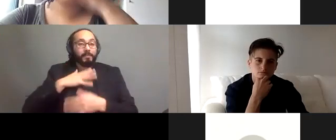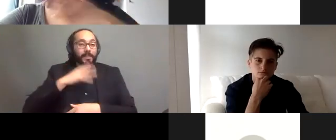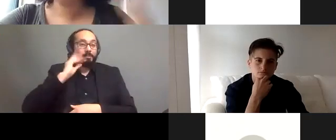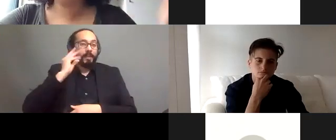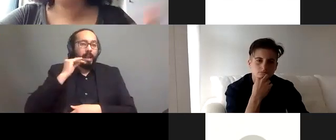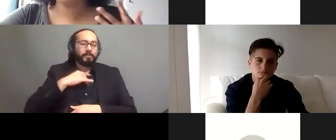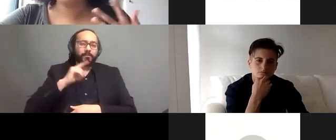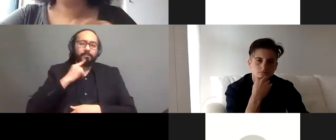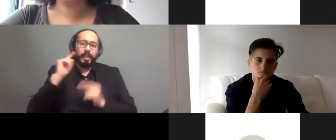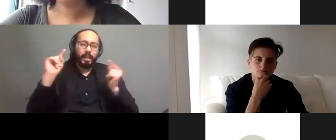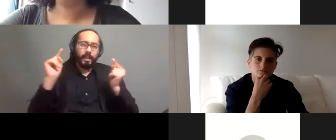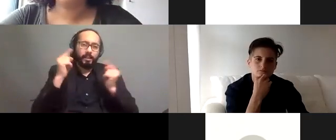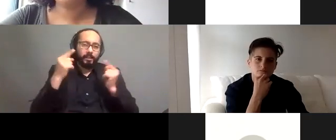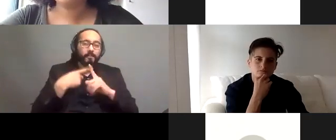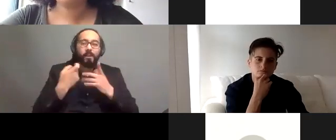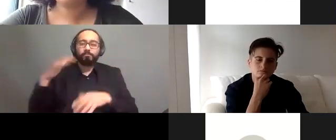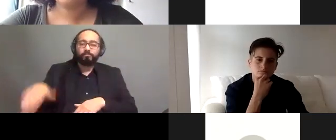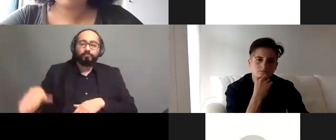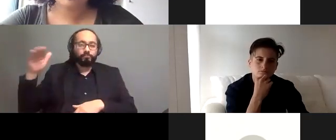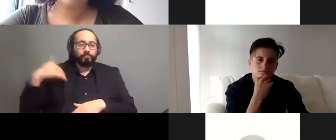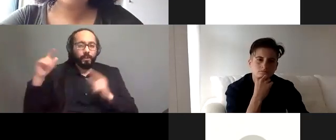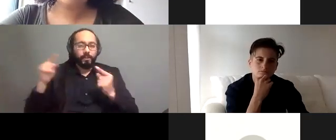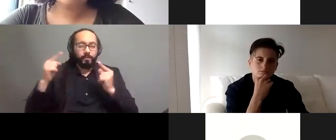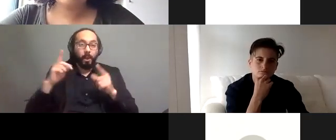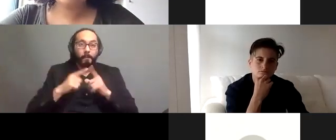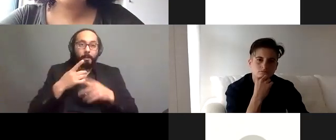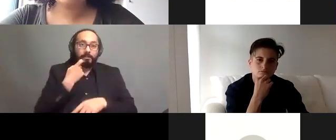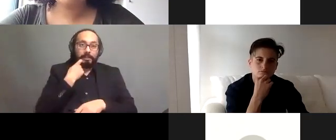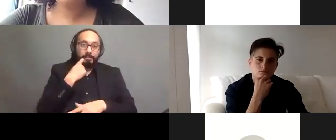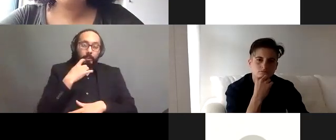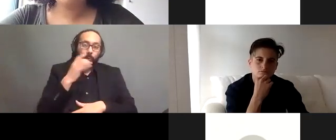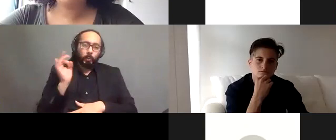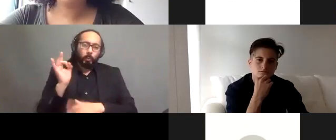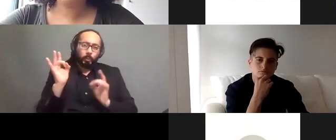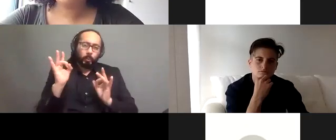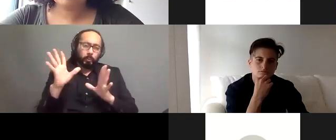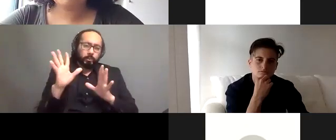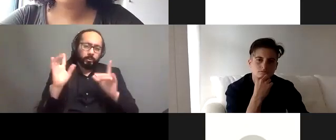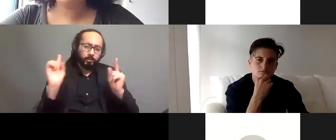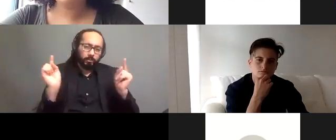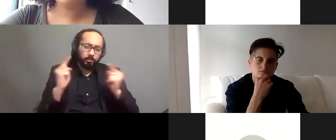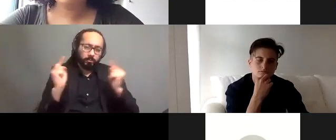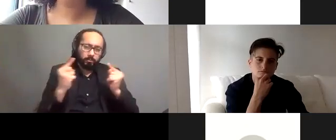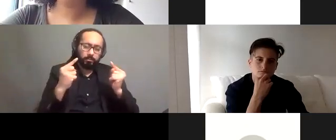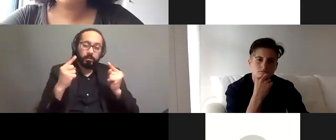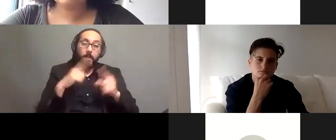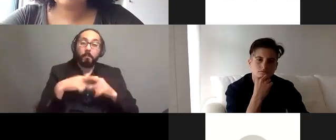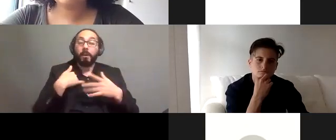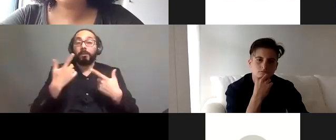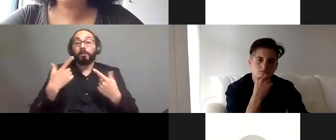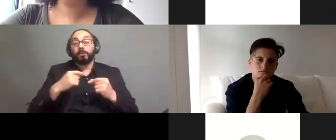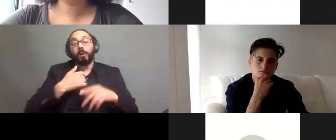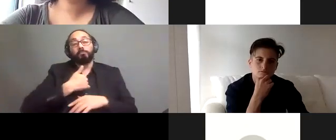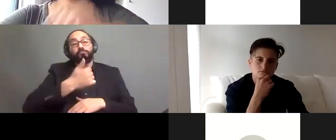had headaches ever since I was younger, but these were like really, really, really bad. And I was going to the hospital constantly,